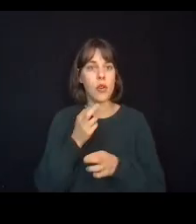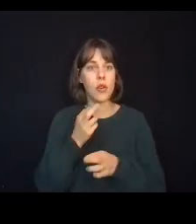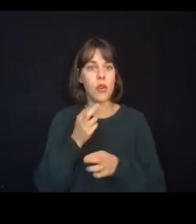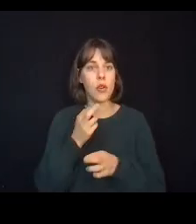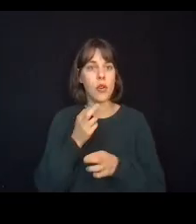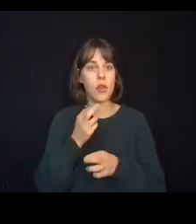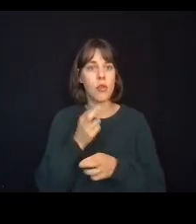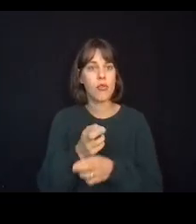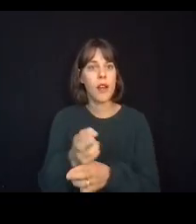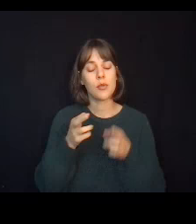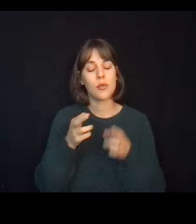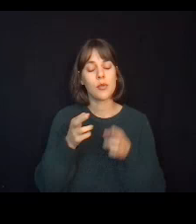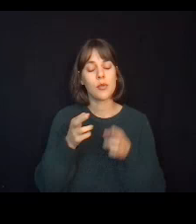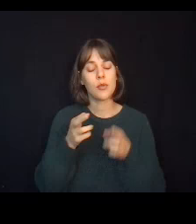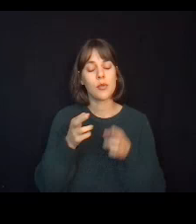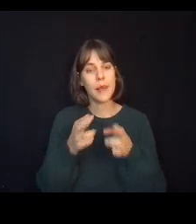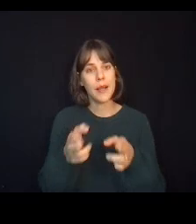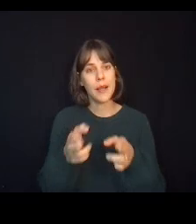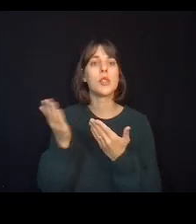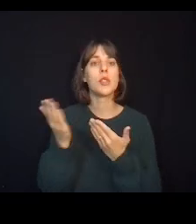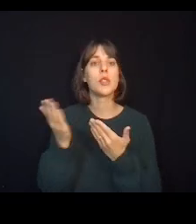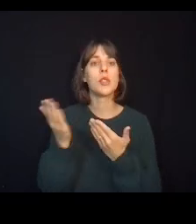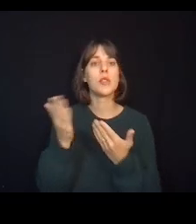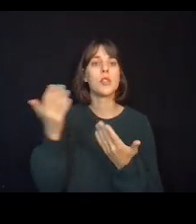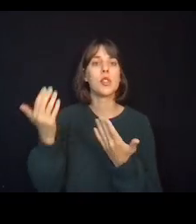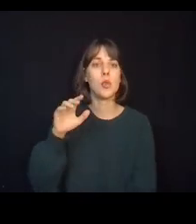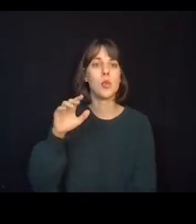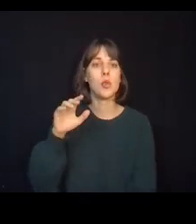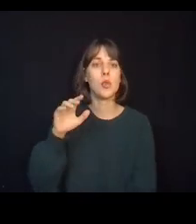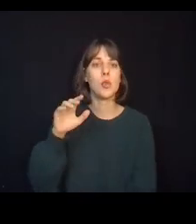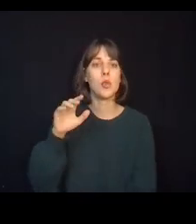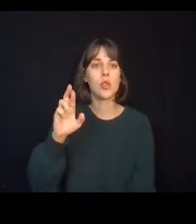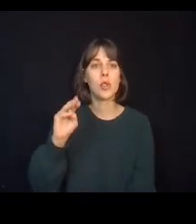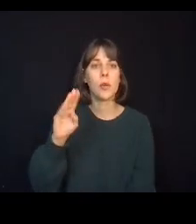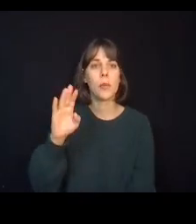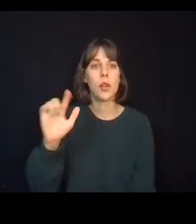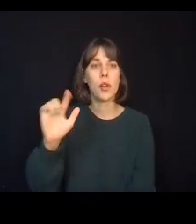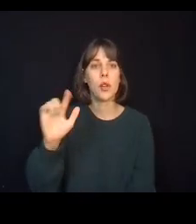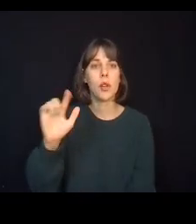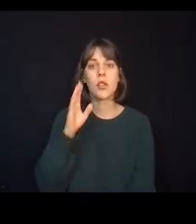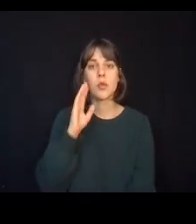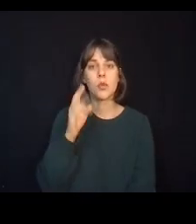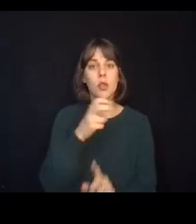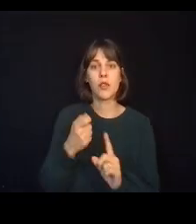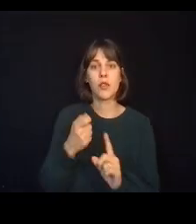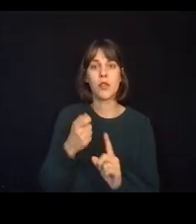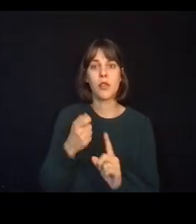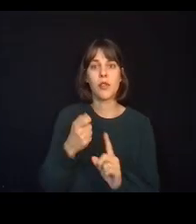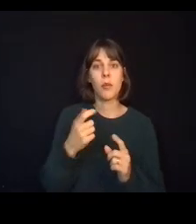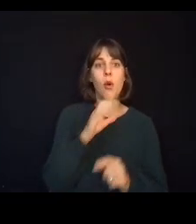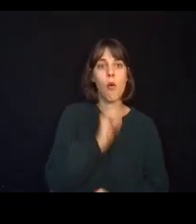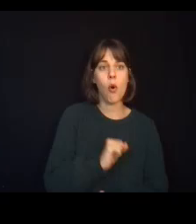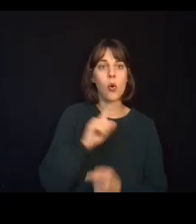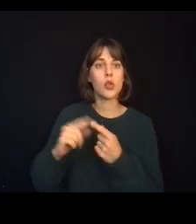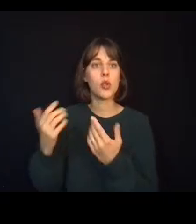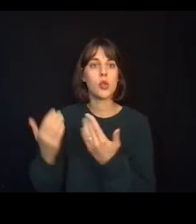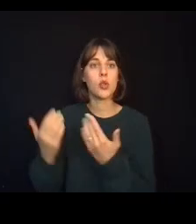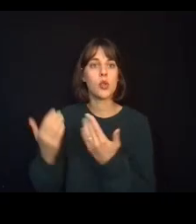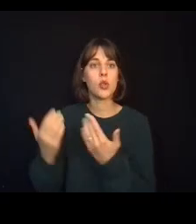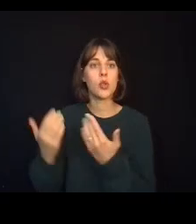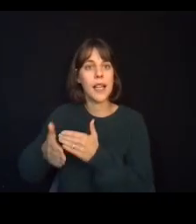that that new airport terminal. So we'll be going from the old terminal over to the new side. It's going to be